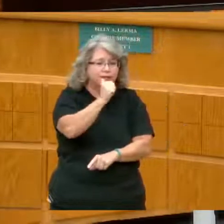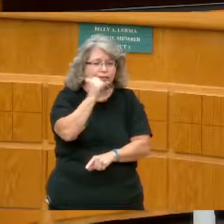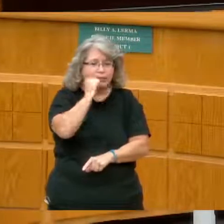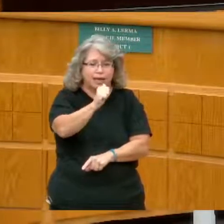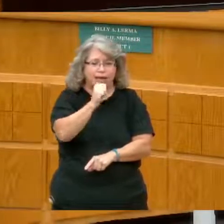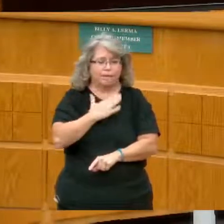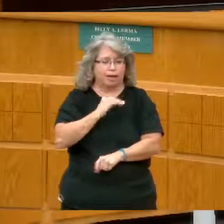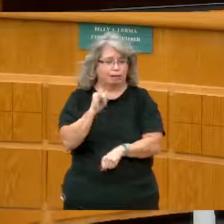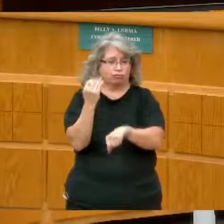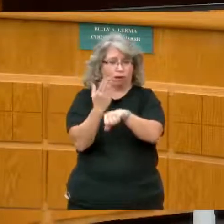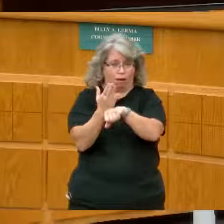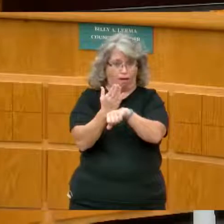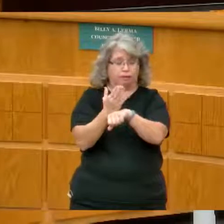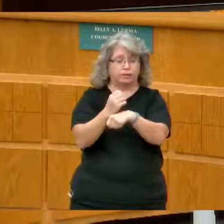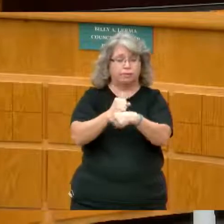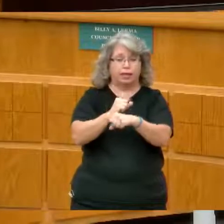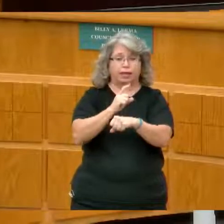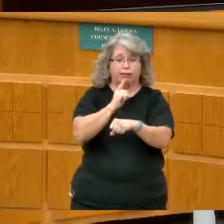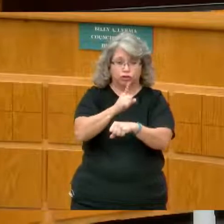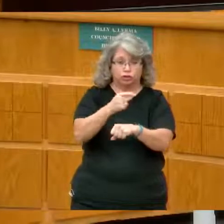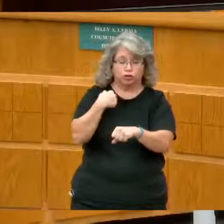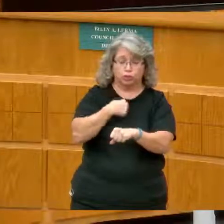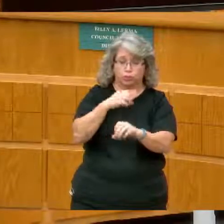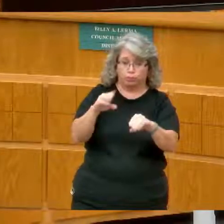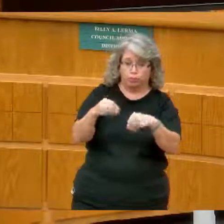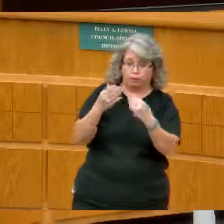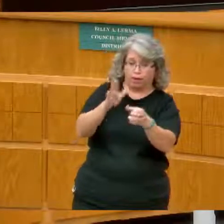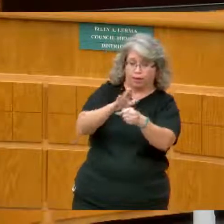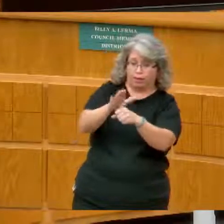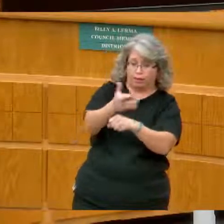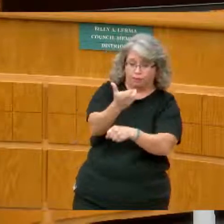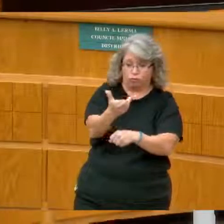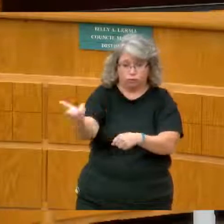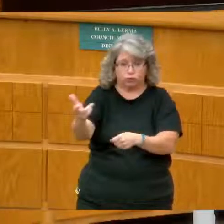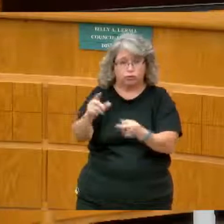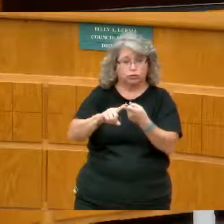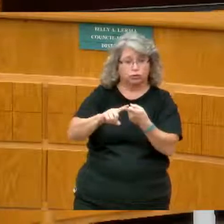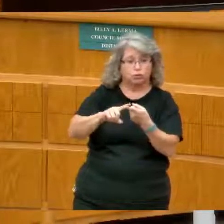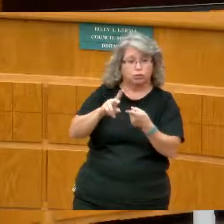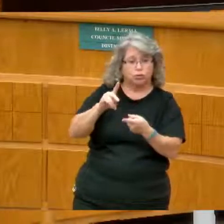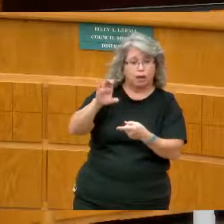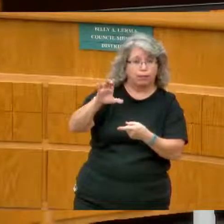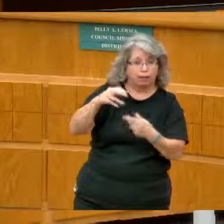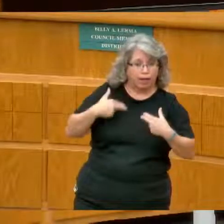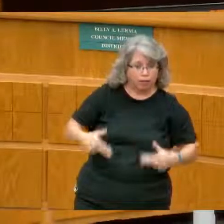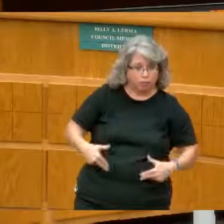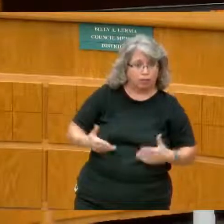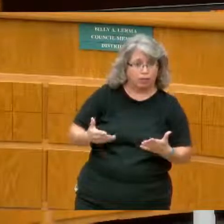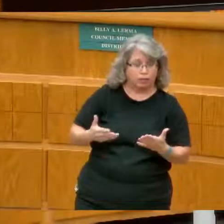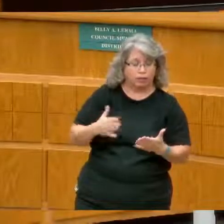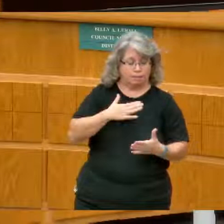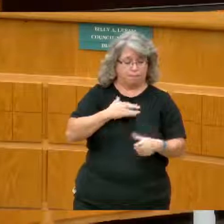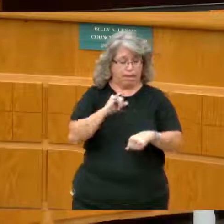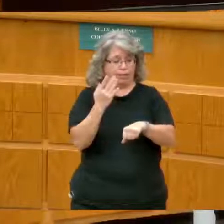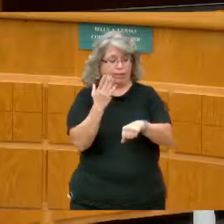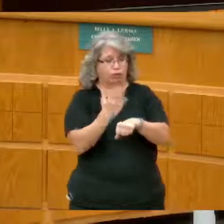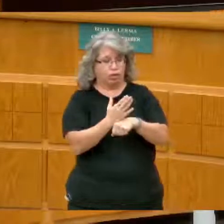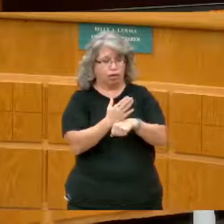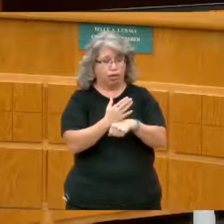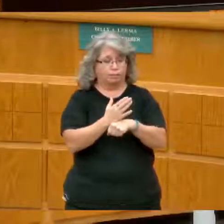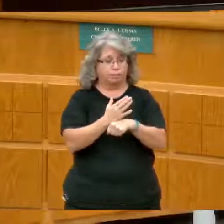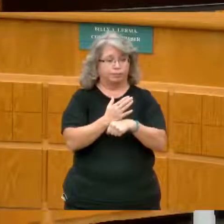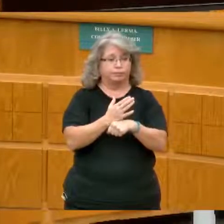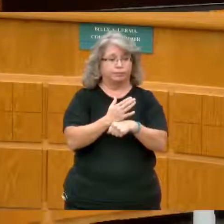get public health the resources they need. It's our job in emergency management to make sure that beyond